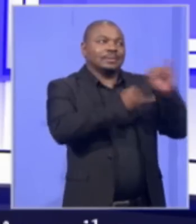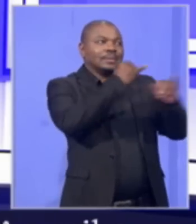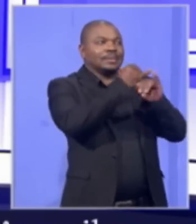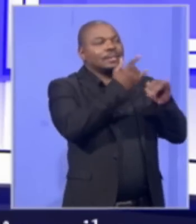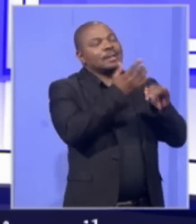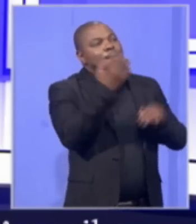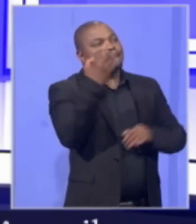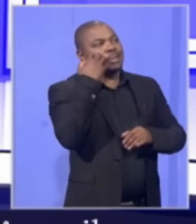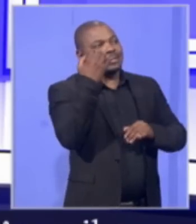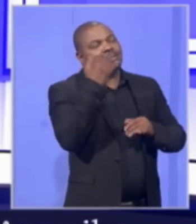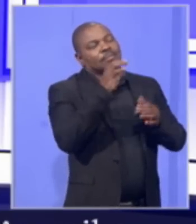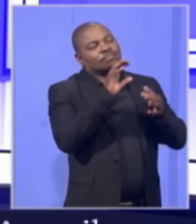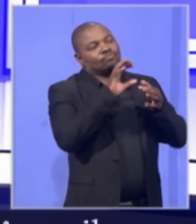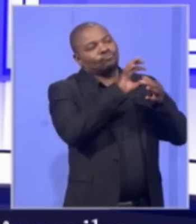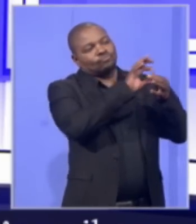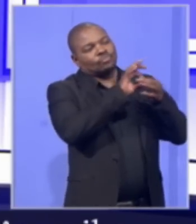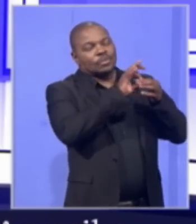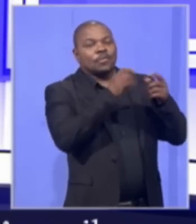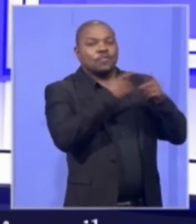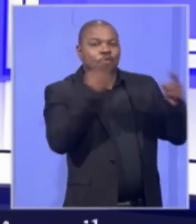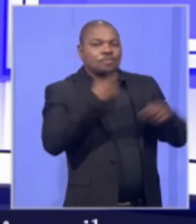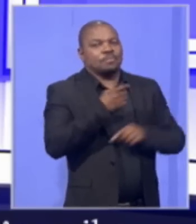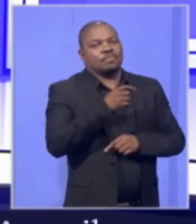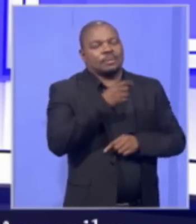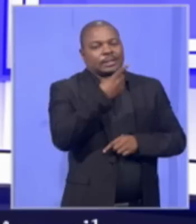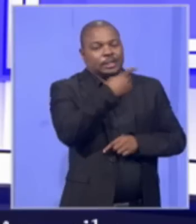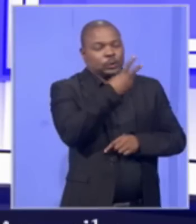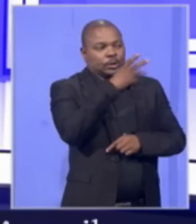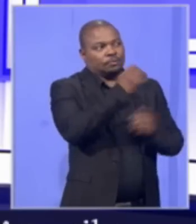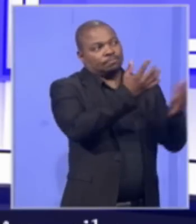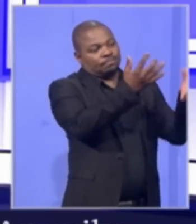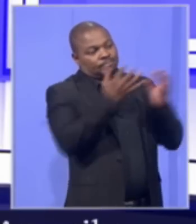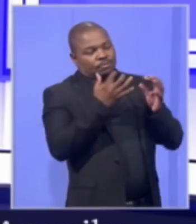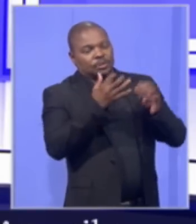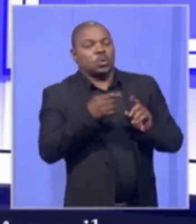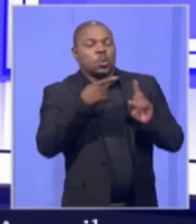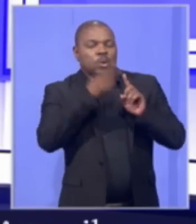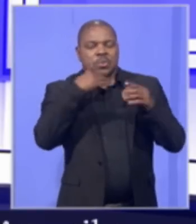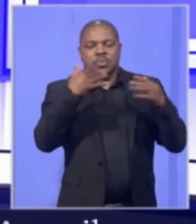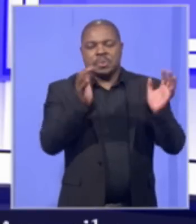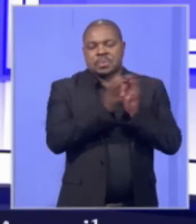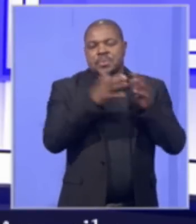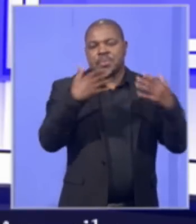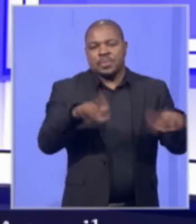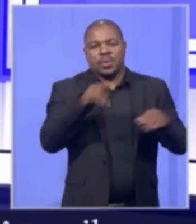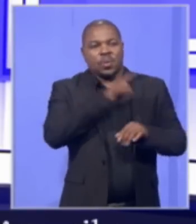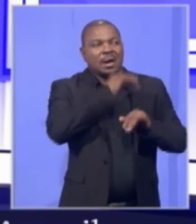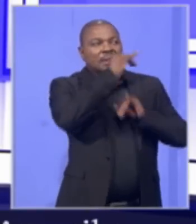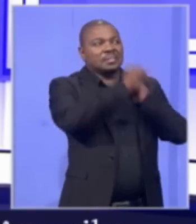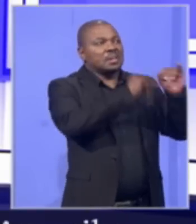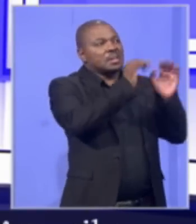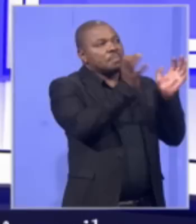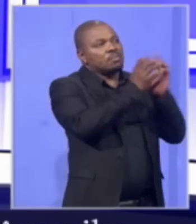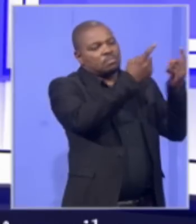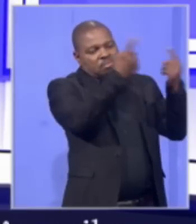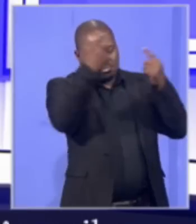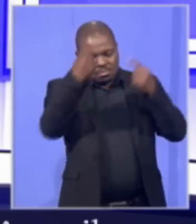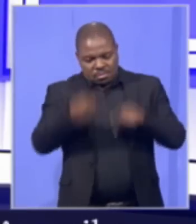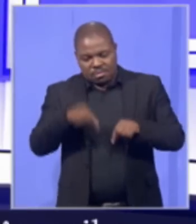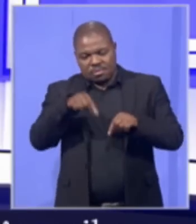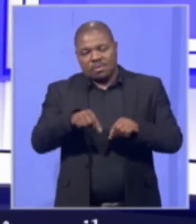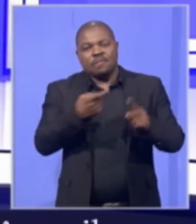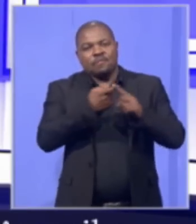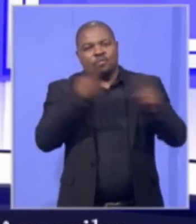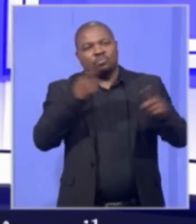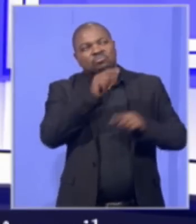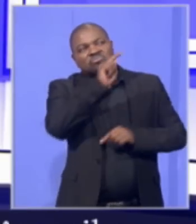G20 jaaka ya histori. Lamola o eme bobegadikgang ka lefoko morago ga kokoano ya barongwa ba boditšhabatšhaba go tswa kwa dinageng tse